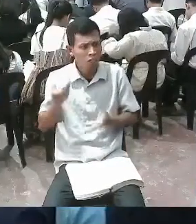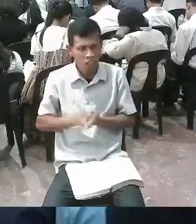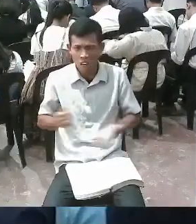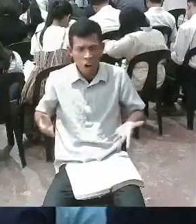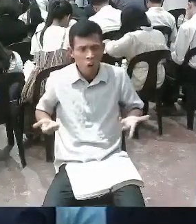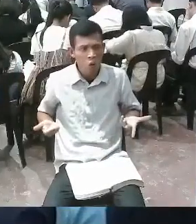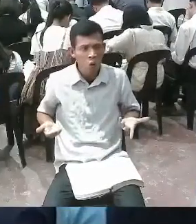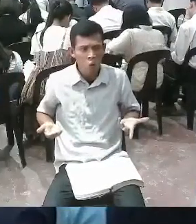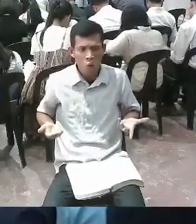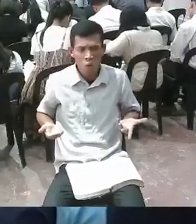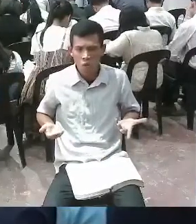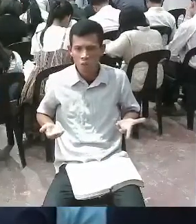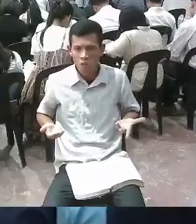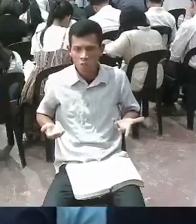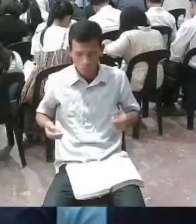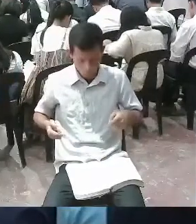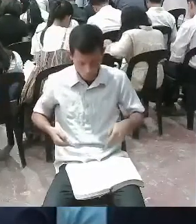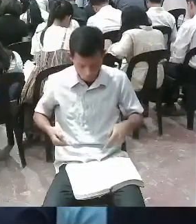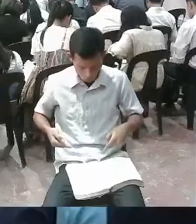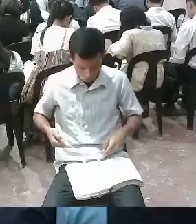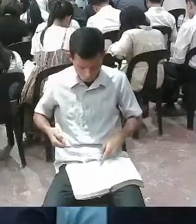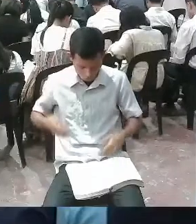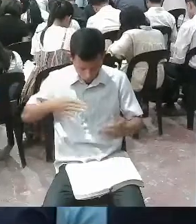Bring forth a son.